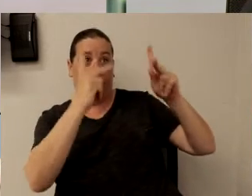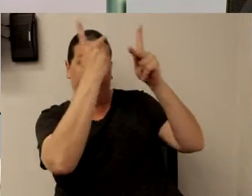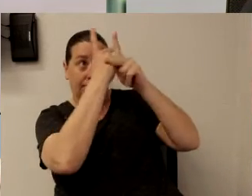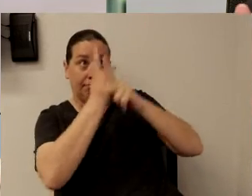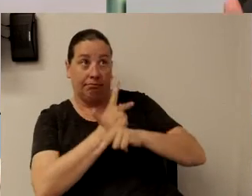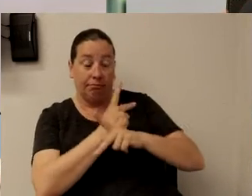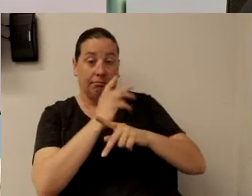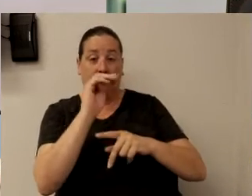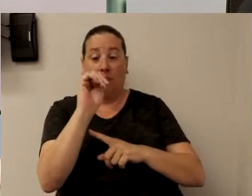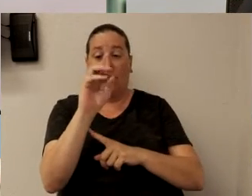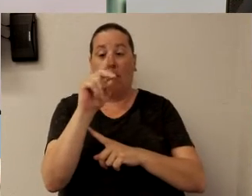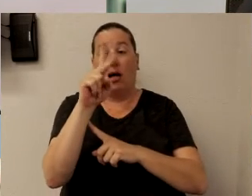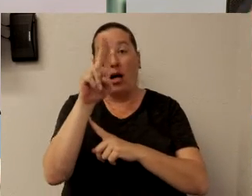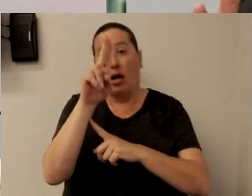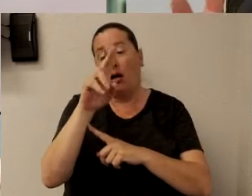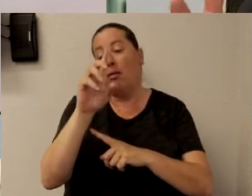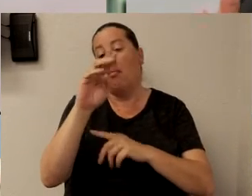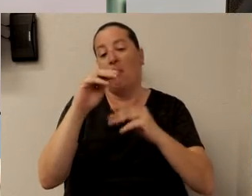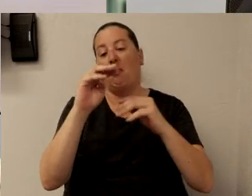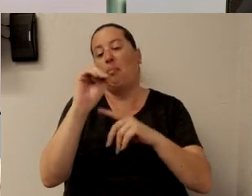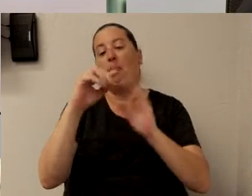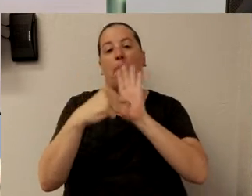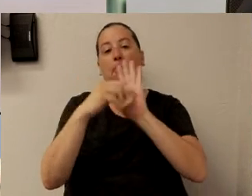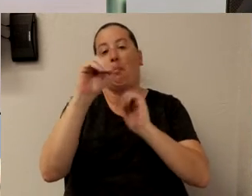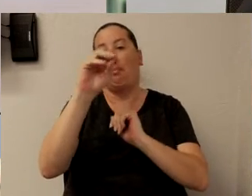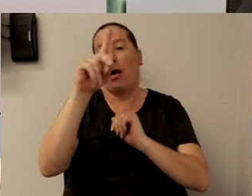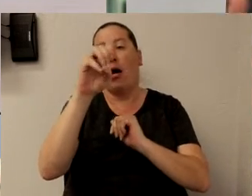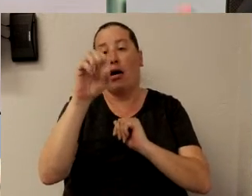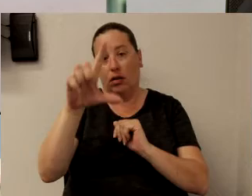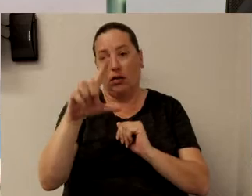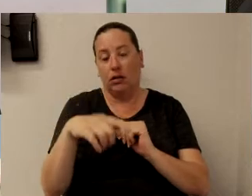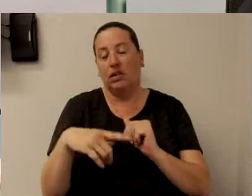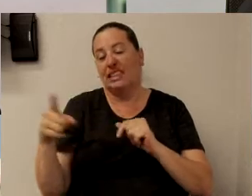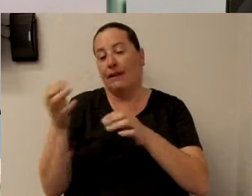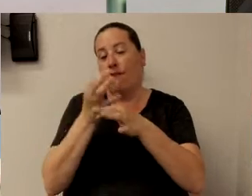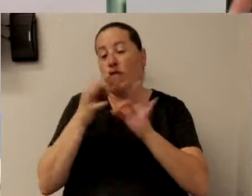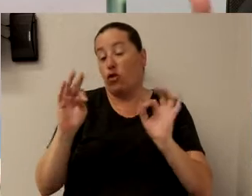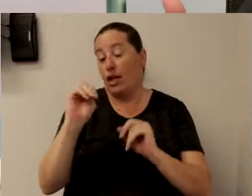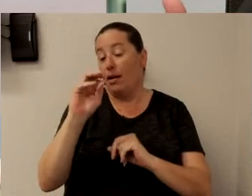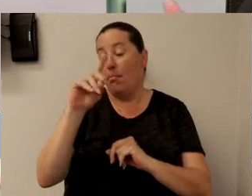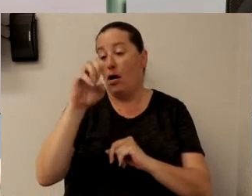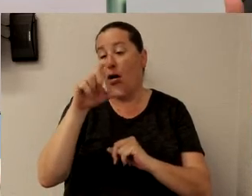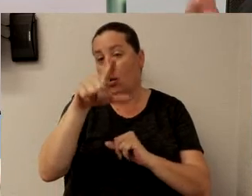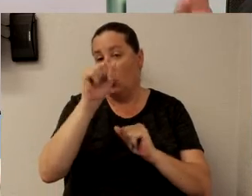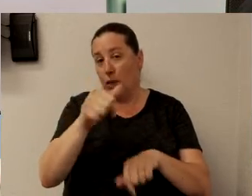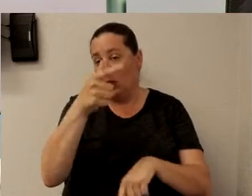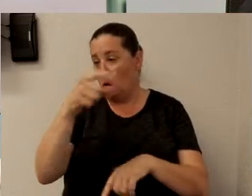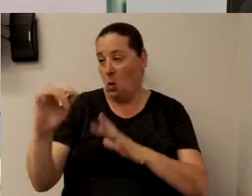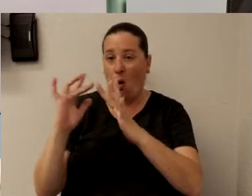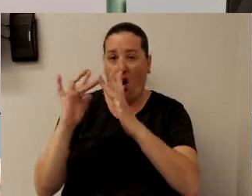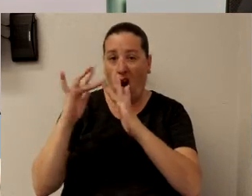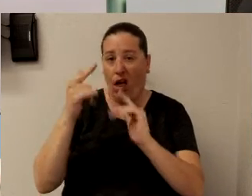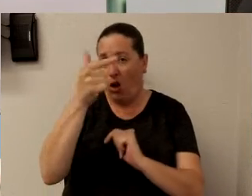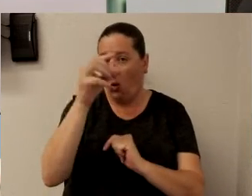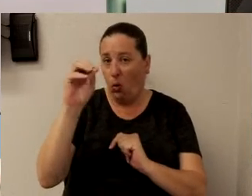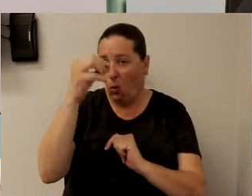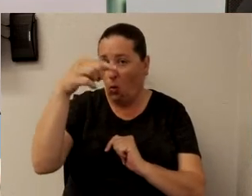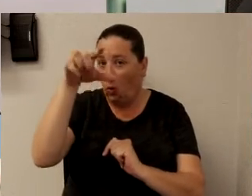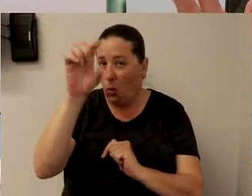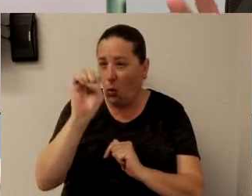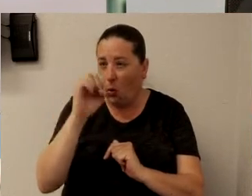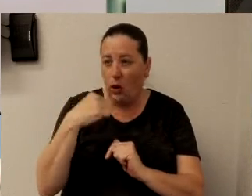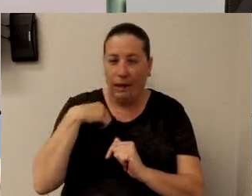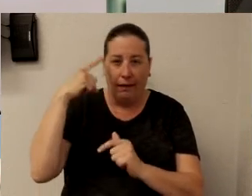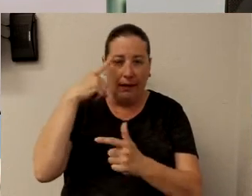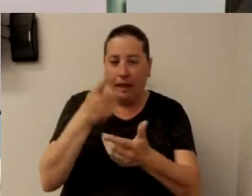here, Qventus, which is a free model. You can go online and Google it and I think